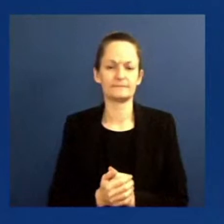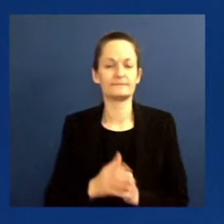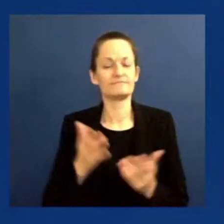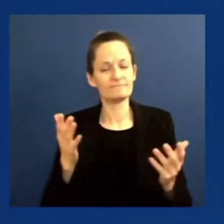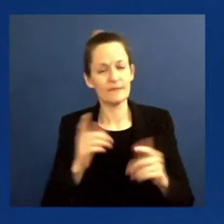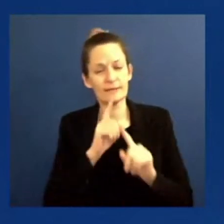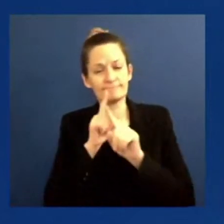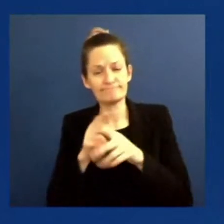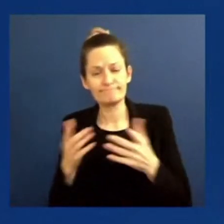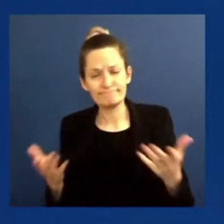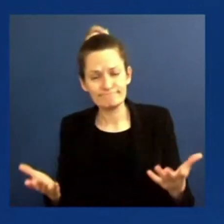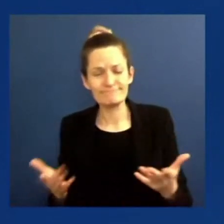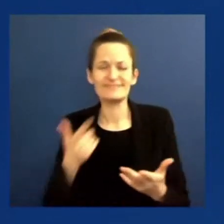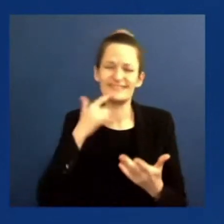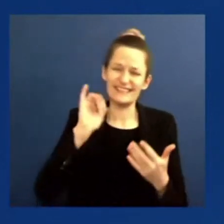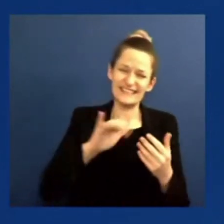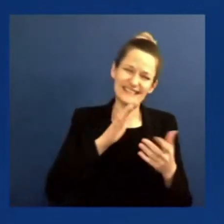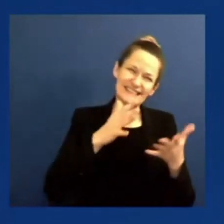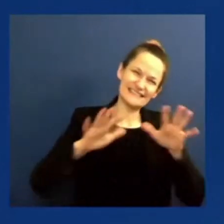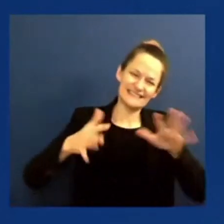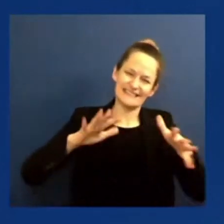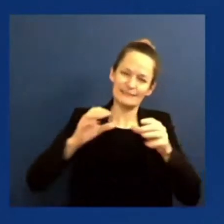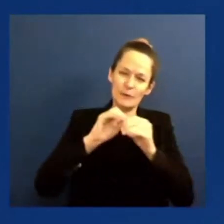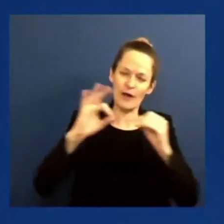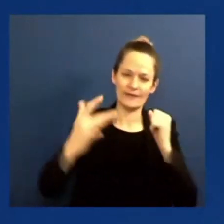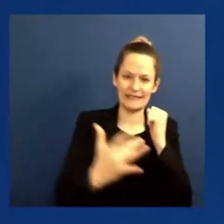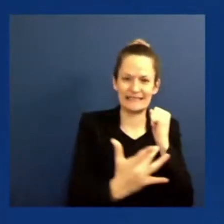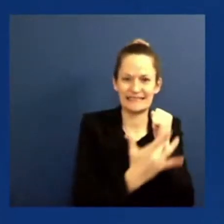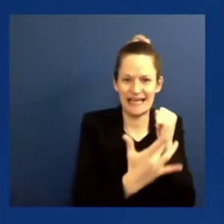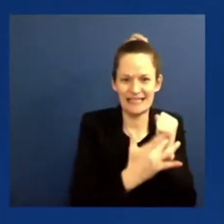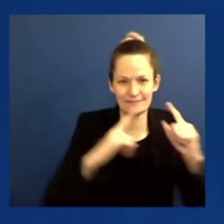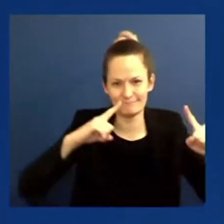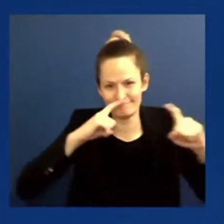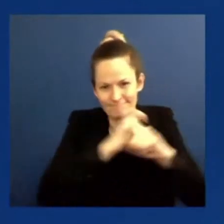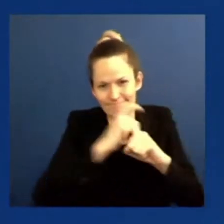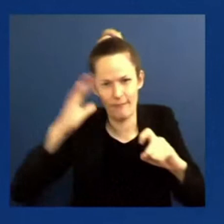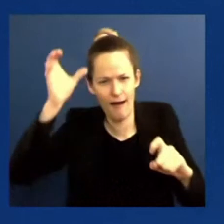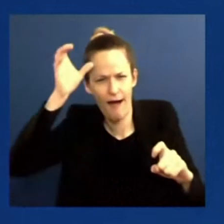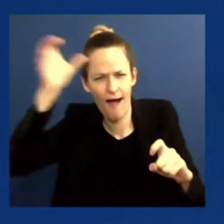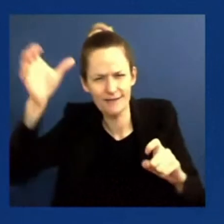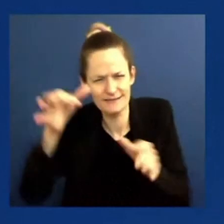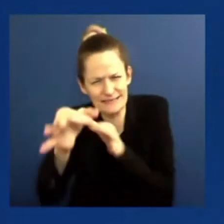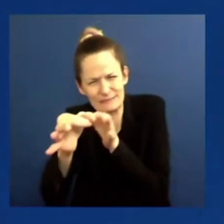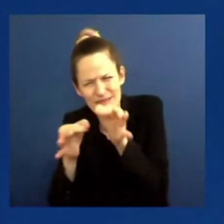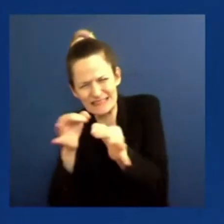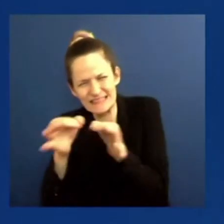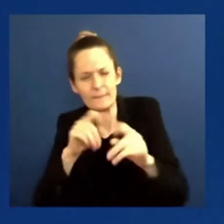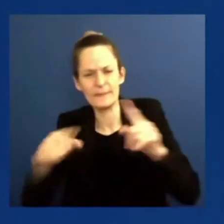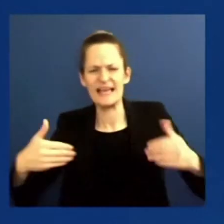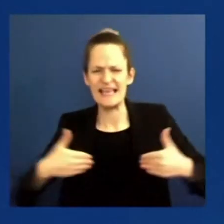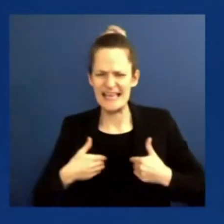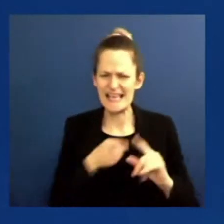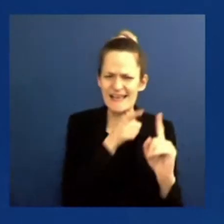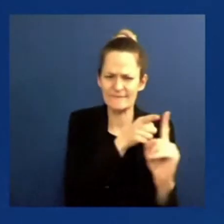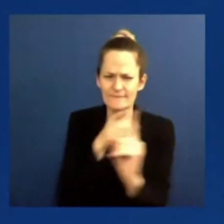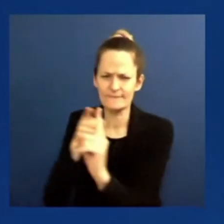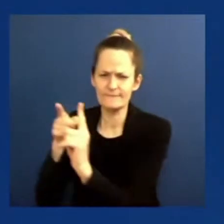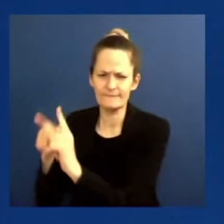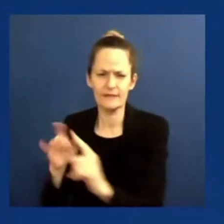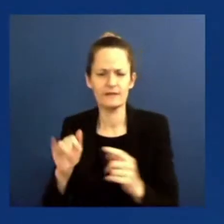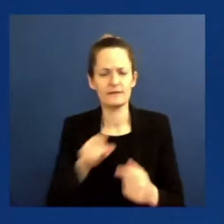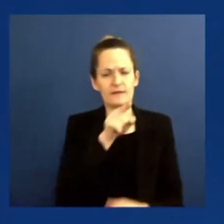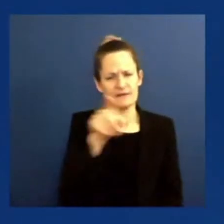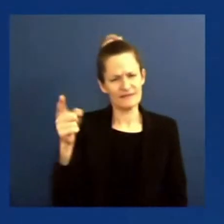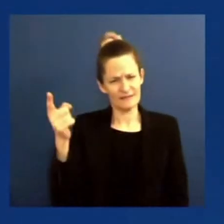give you the bottom line message from each of these. Next slide. When one thinks about either infection